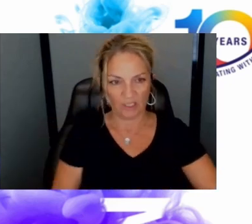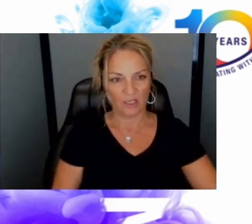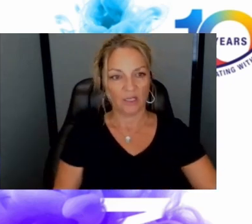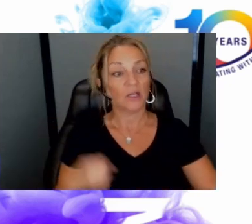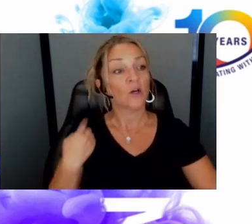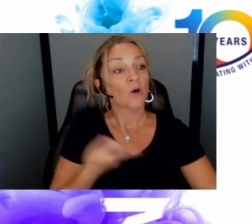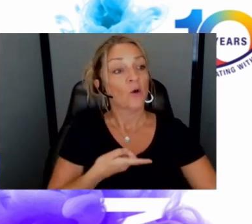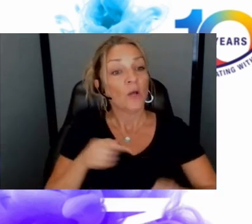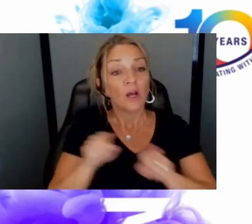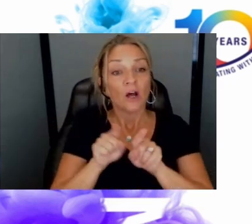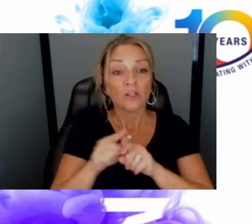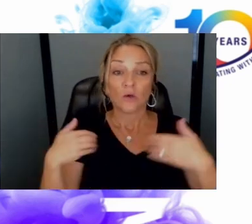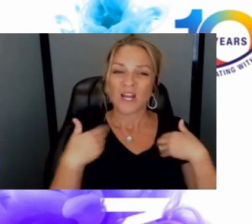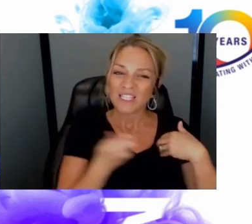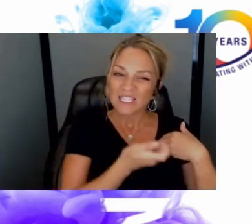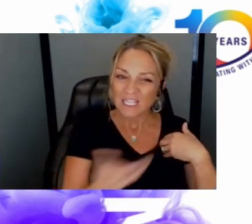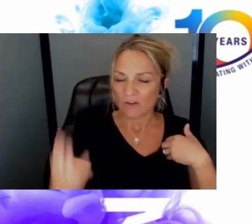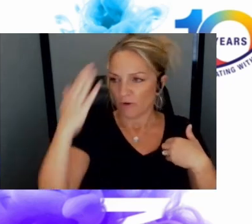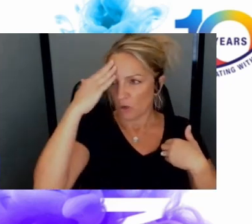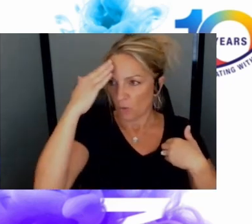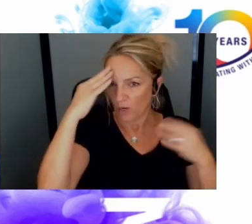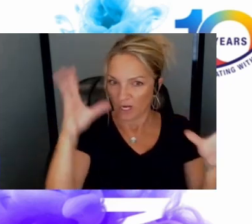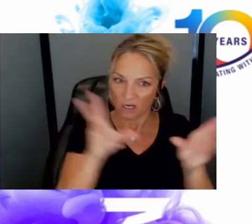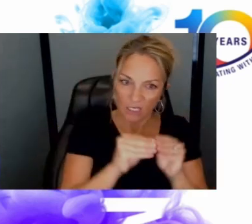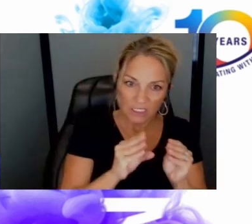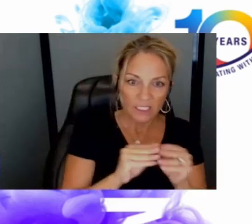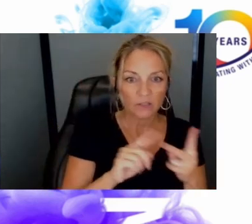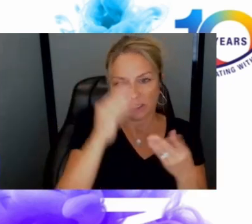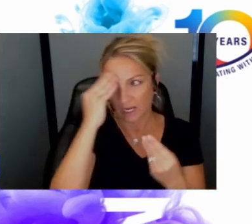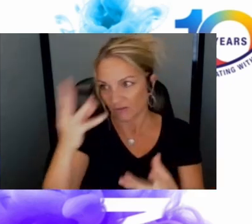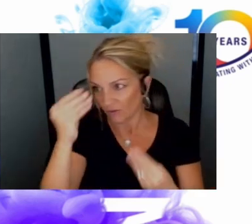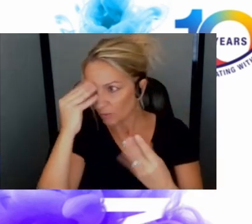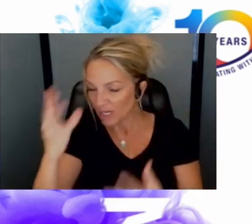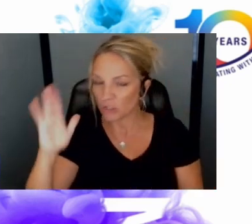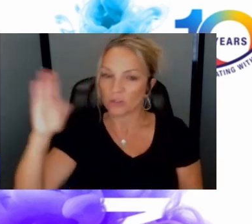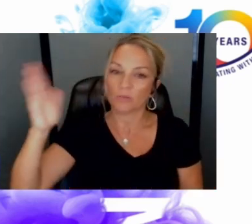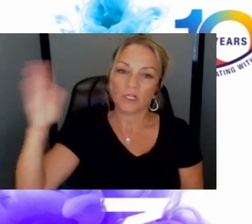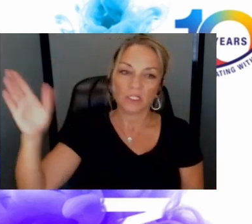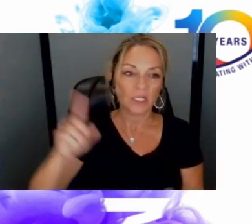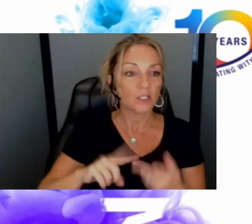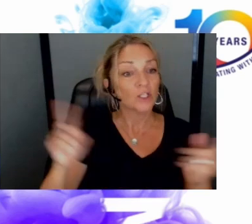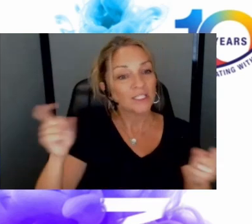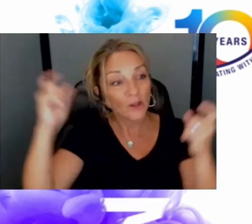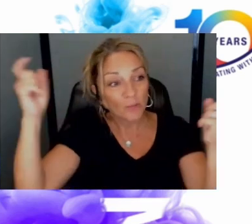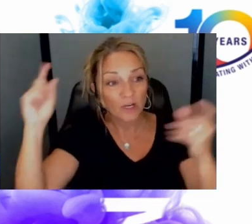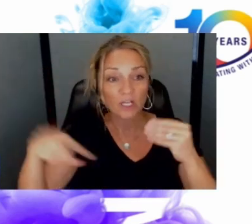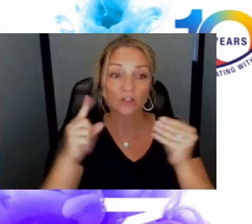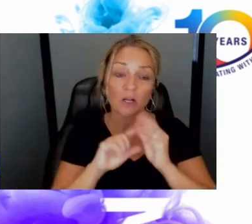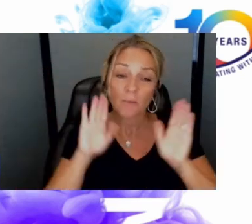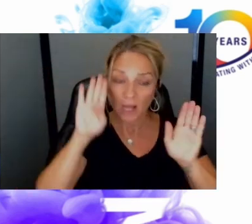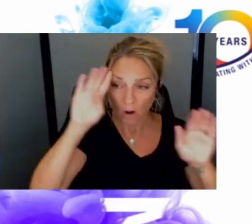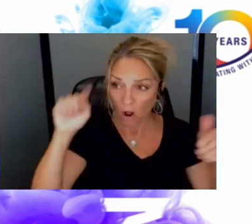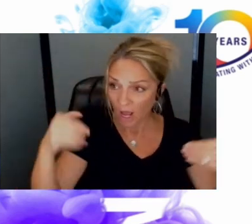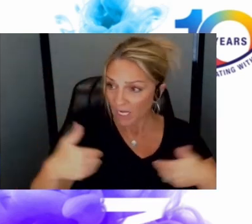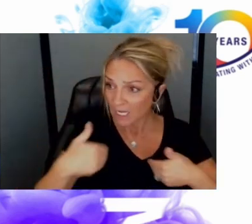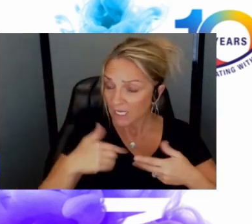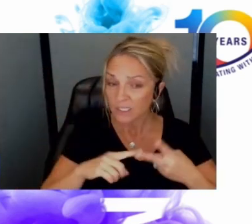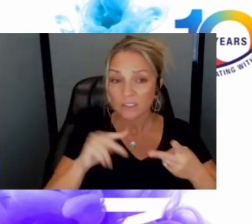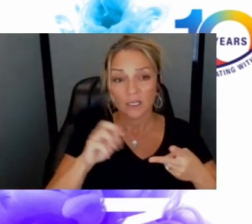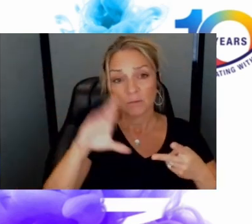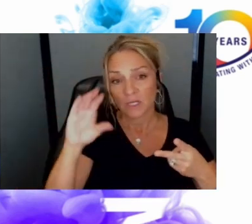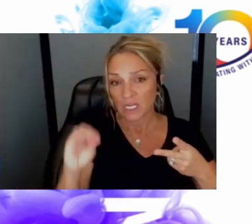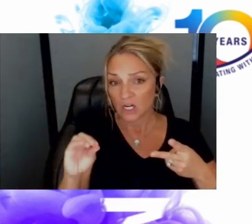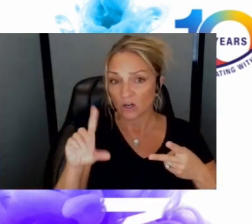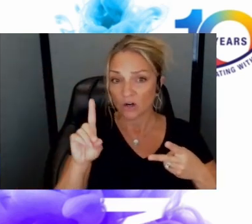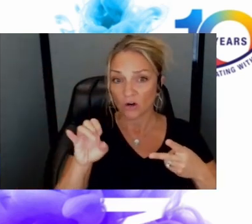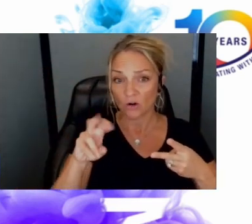sessions, informational presentations, and celebrations around autism, neurodivergence, the deaf